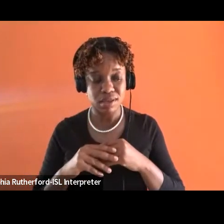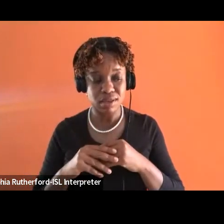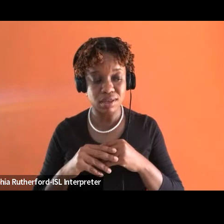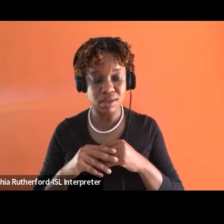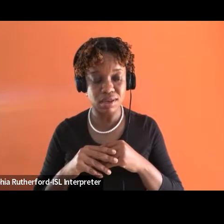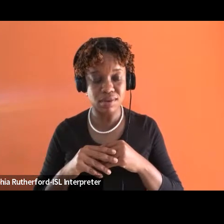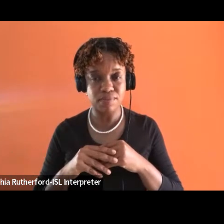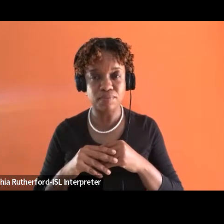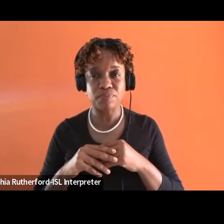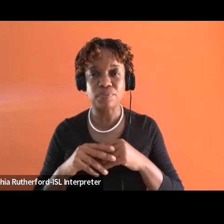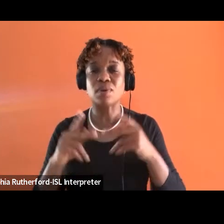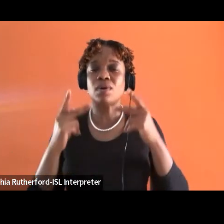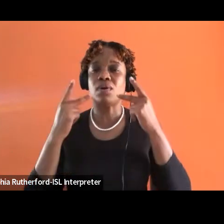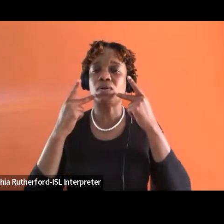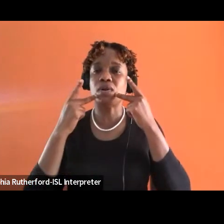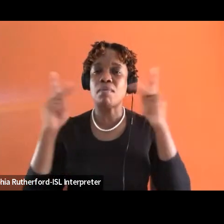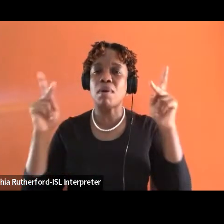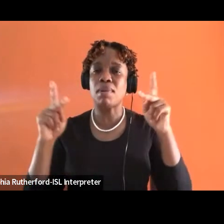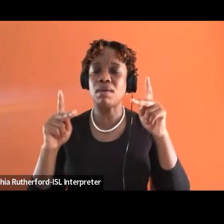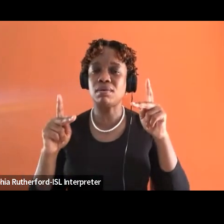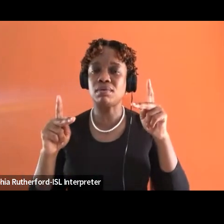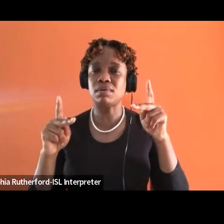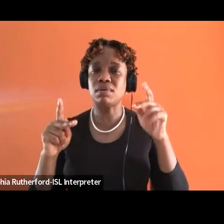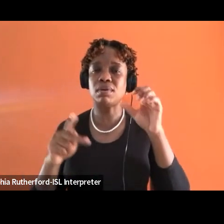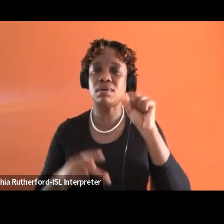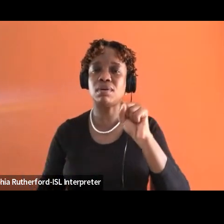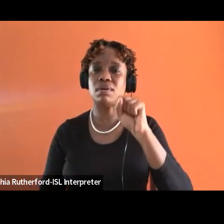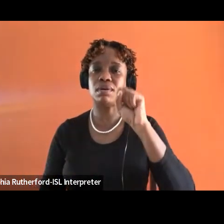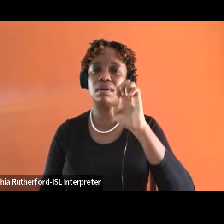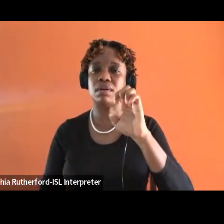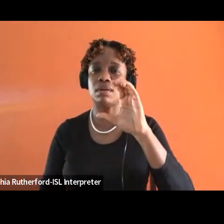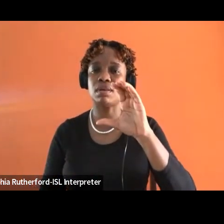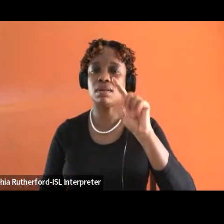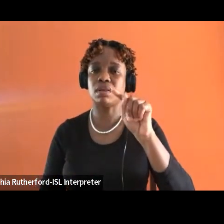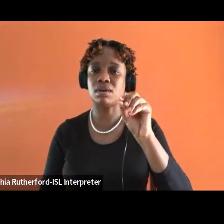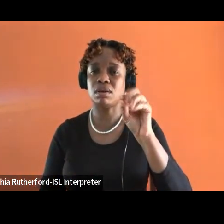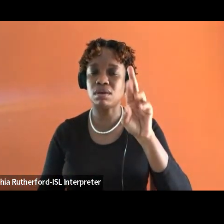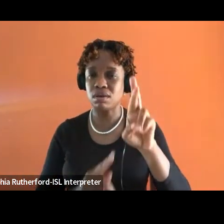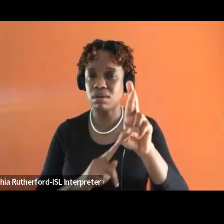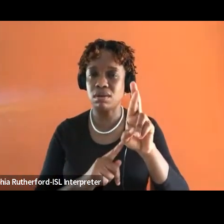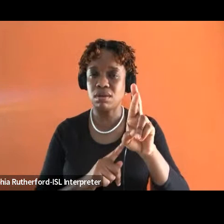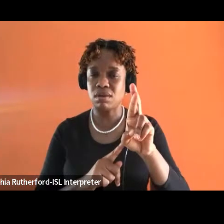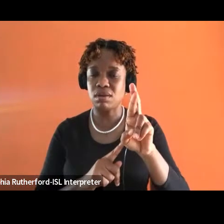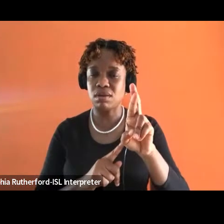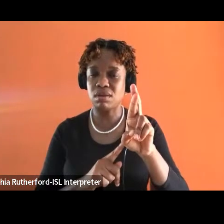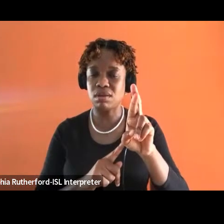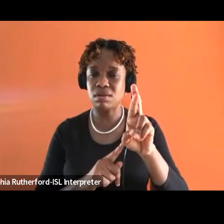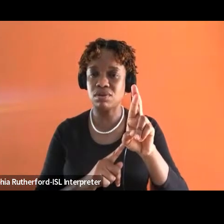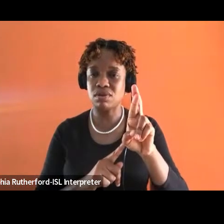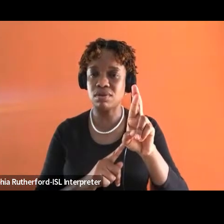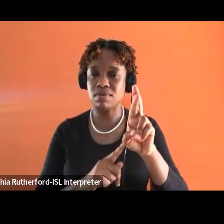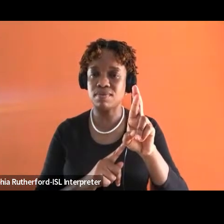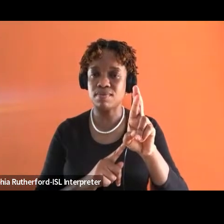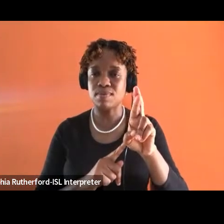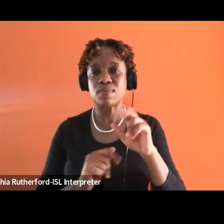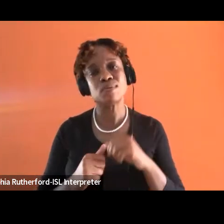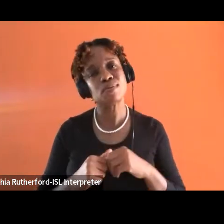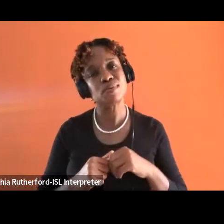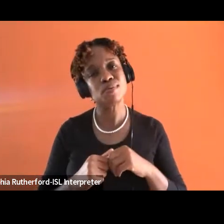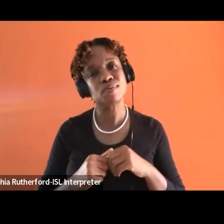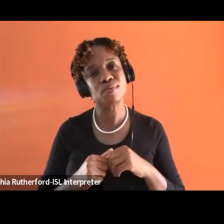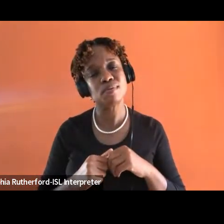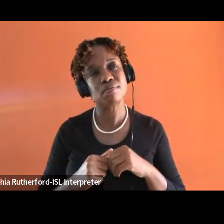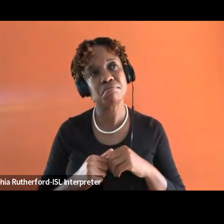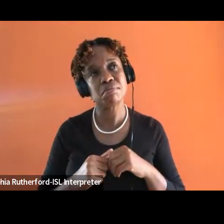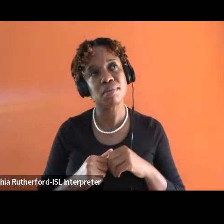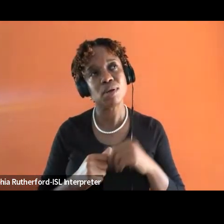sector to be able to come off from work for 2 years, let's say, or over